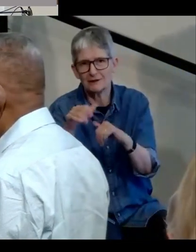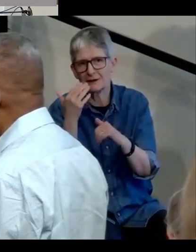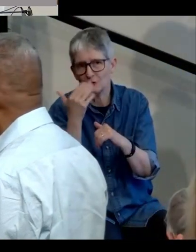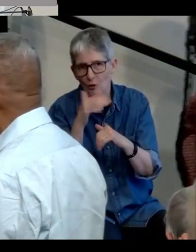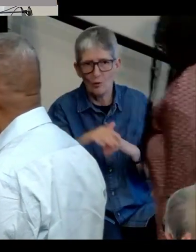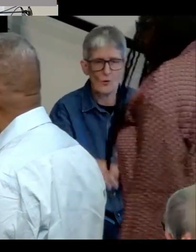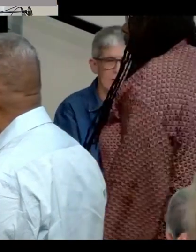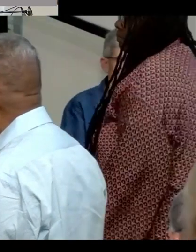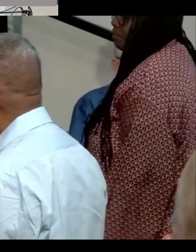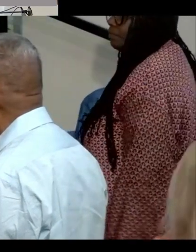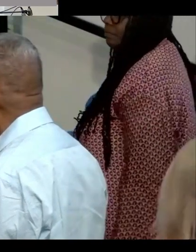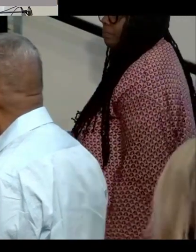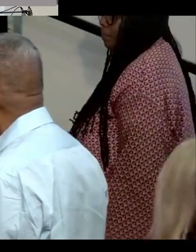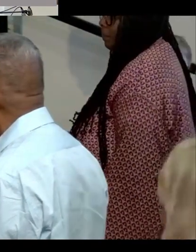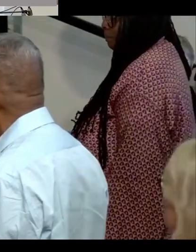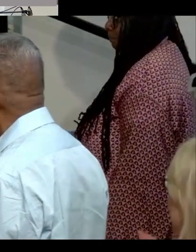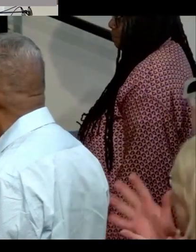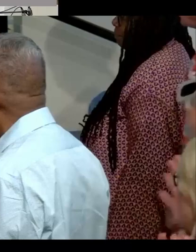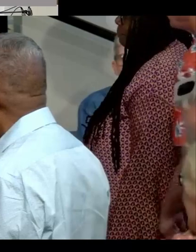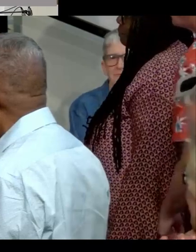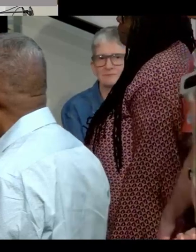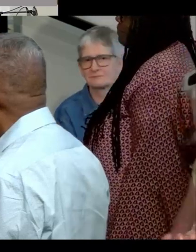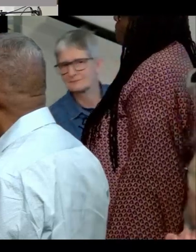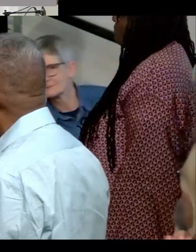Song we could ever sing,